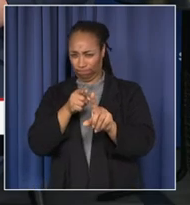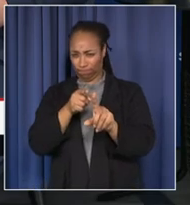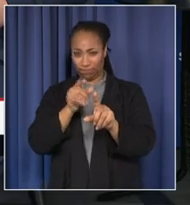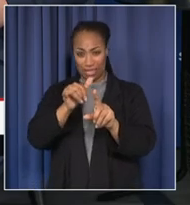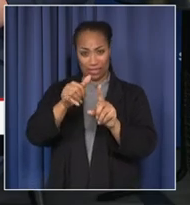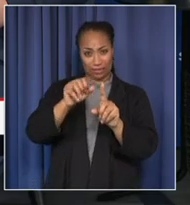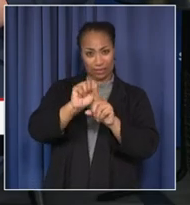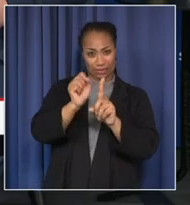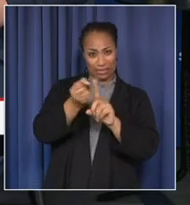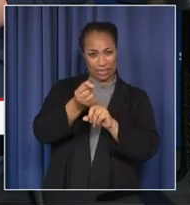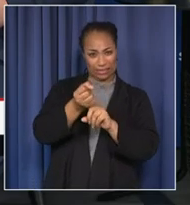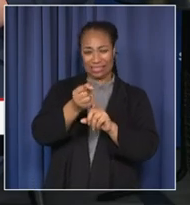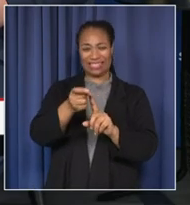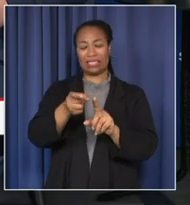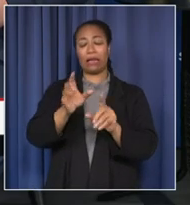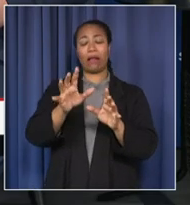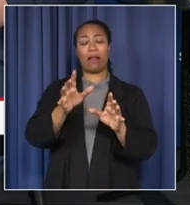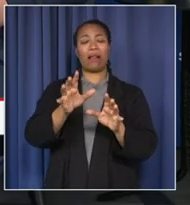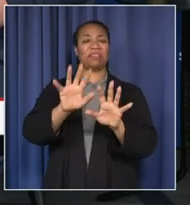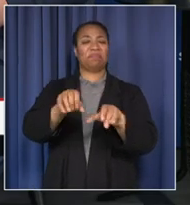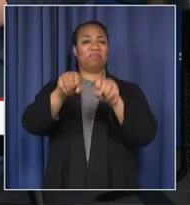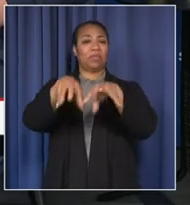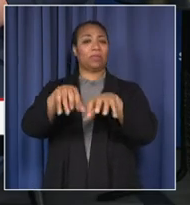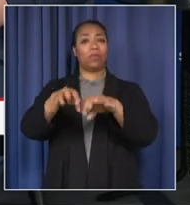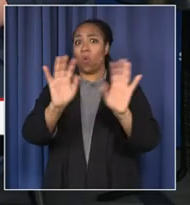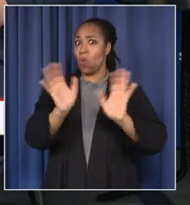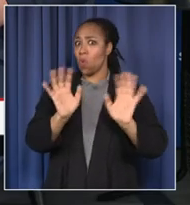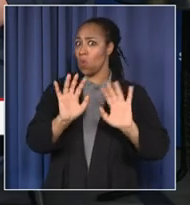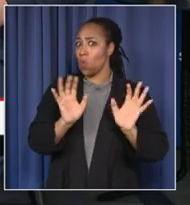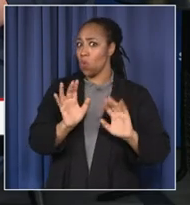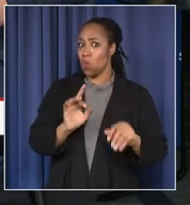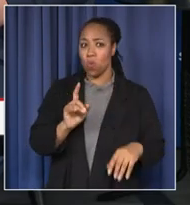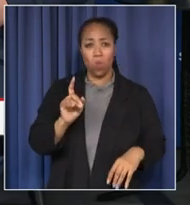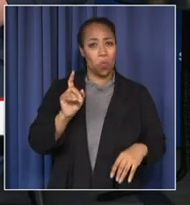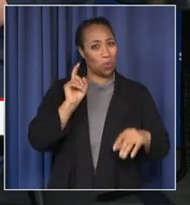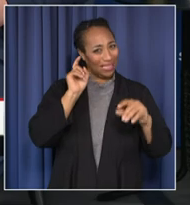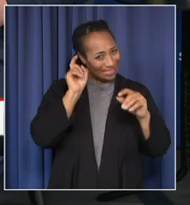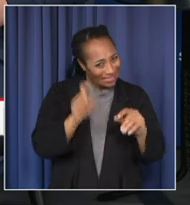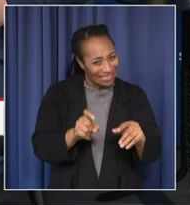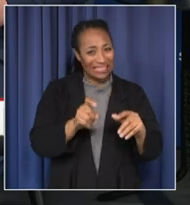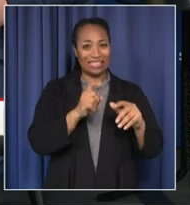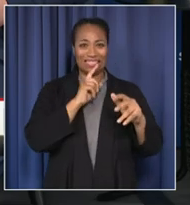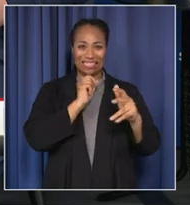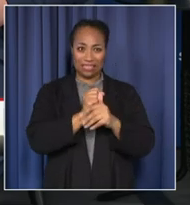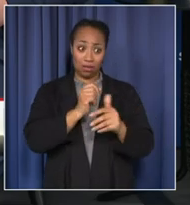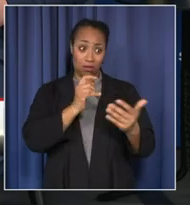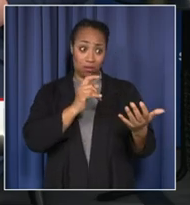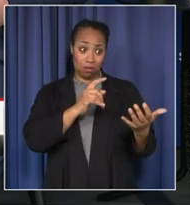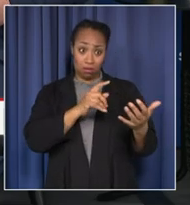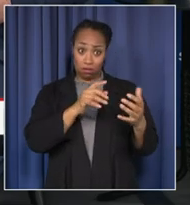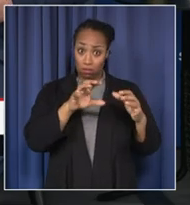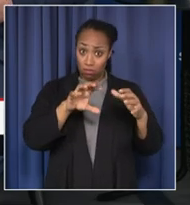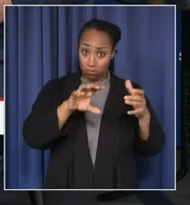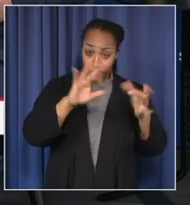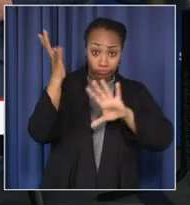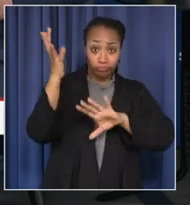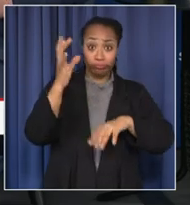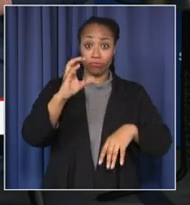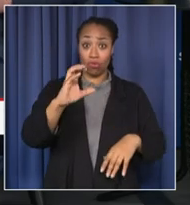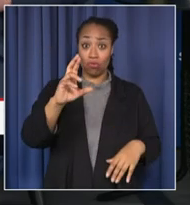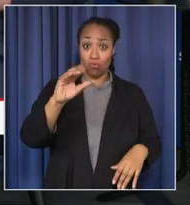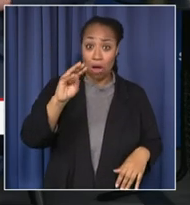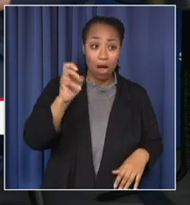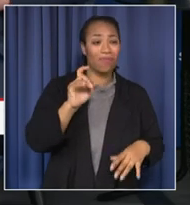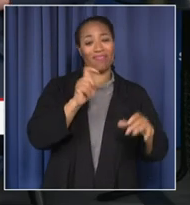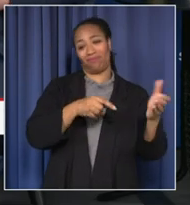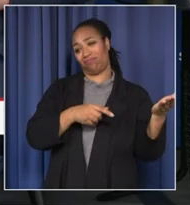that we need to have prosecutors who share that sentiment. I want to just